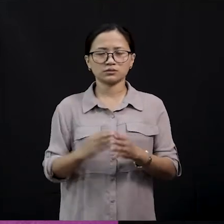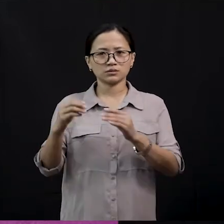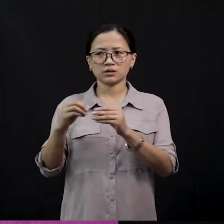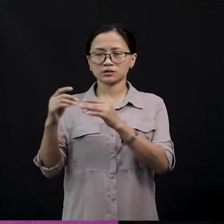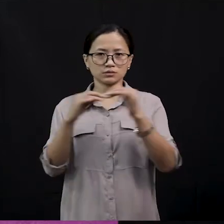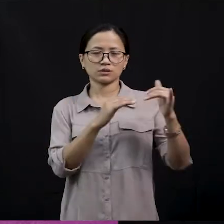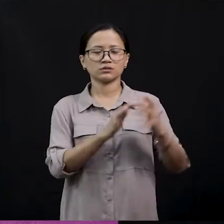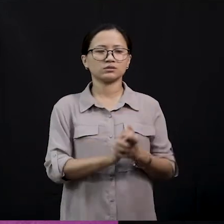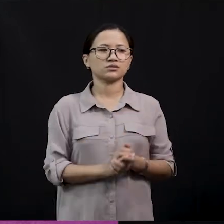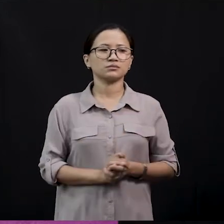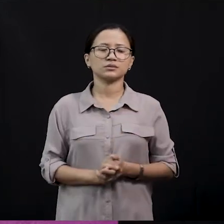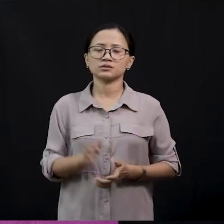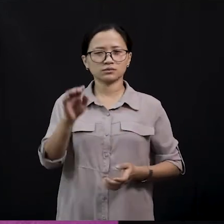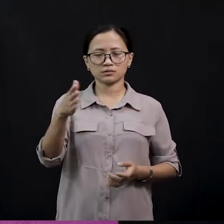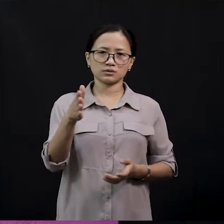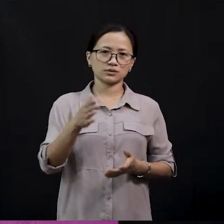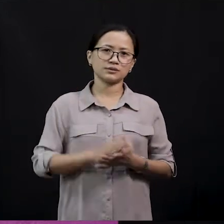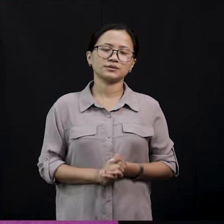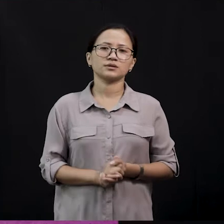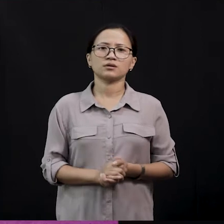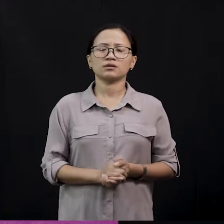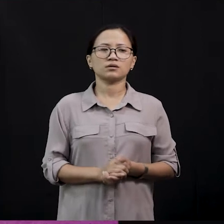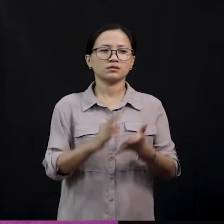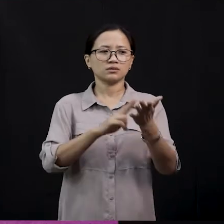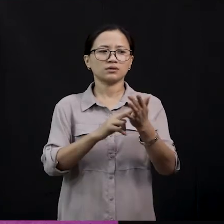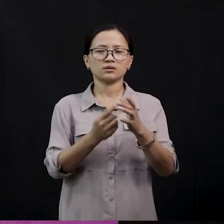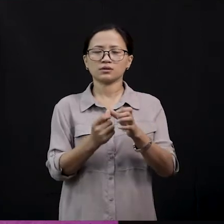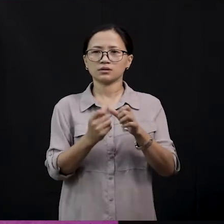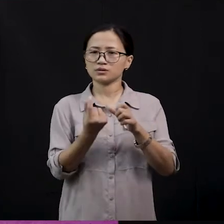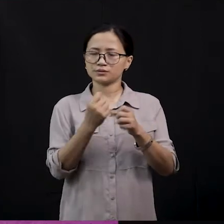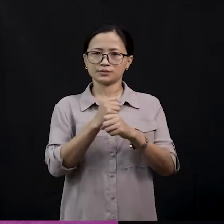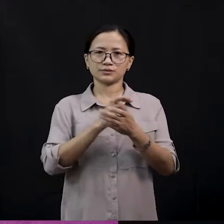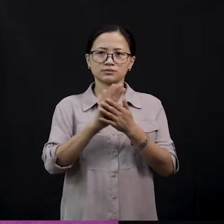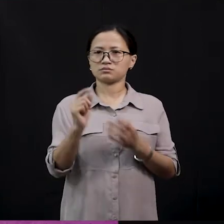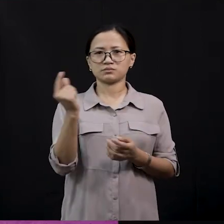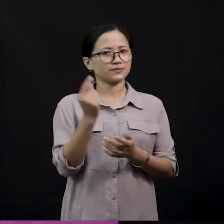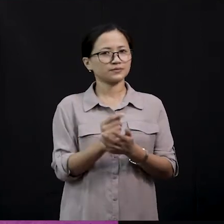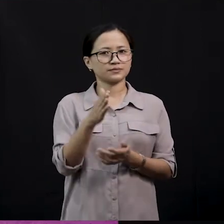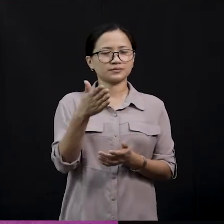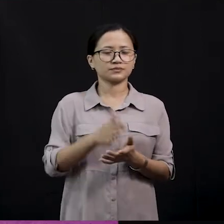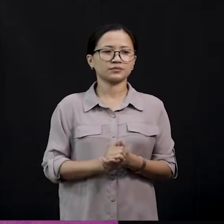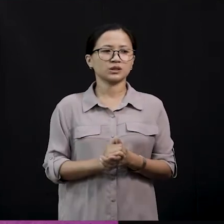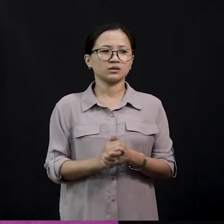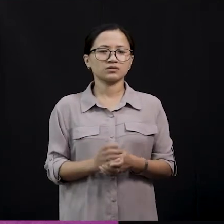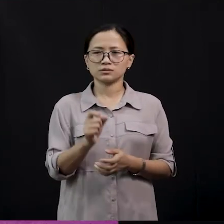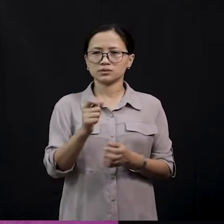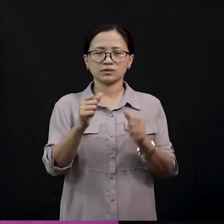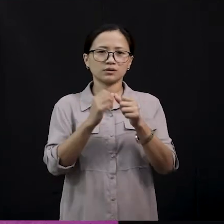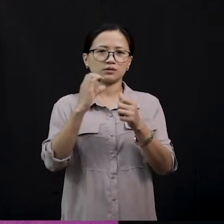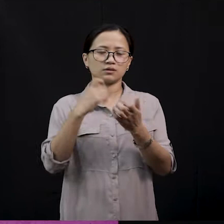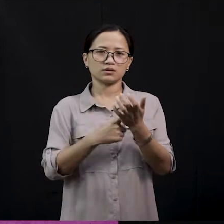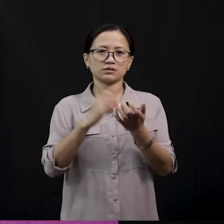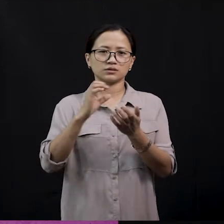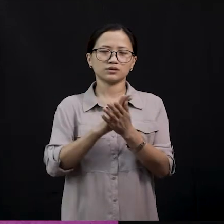here. It means nothing, and not is not being used anymore because it is an archaic word which